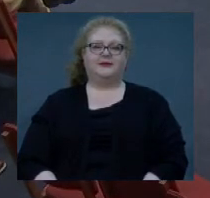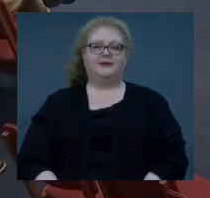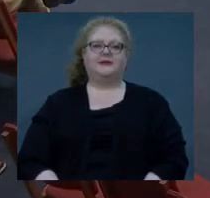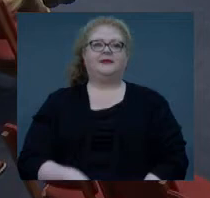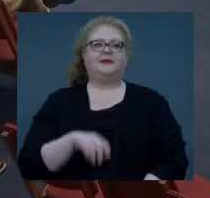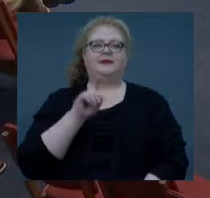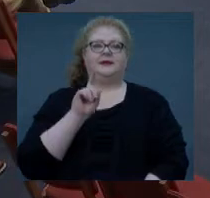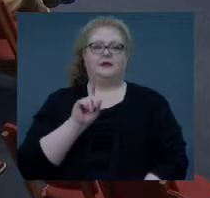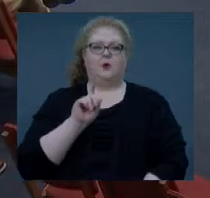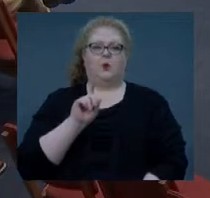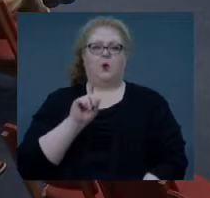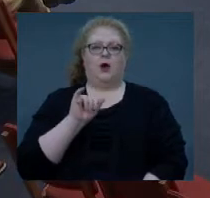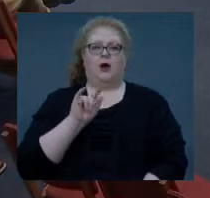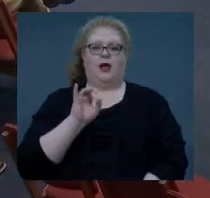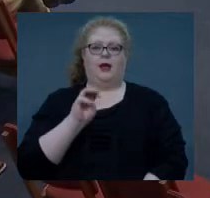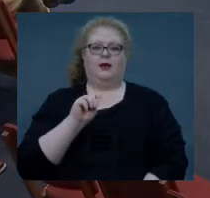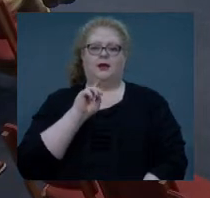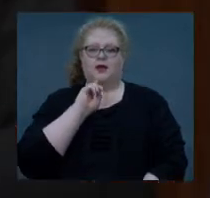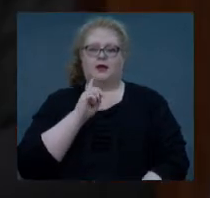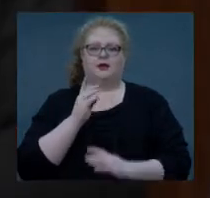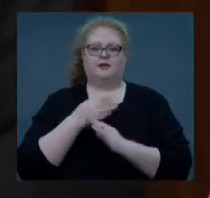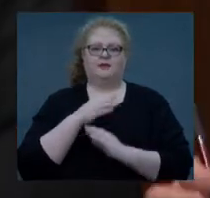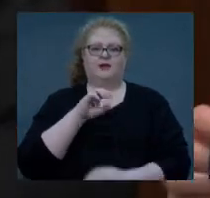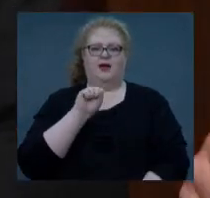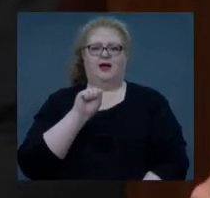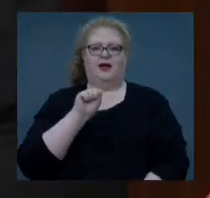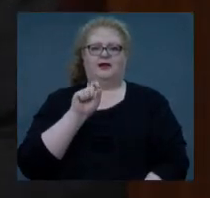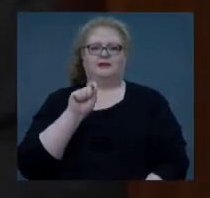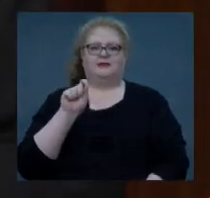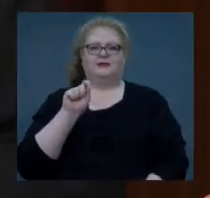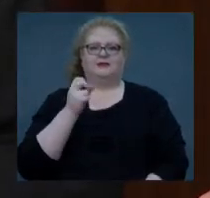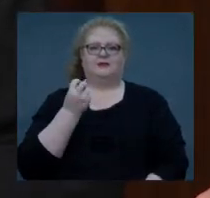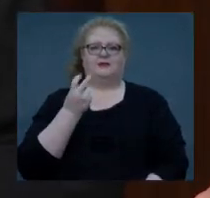Item 1 is the file number